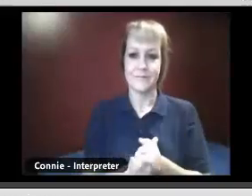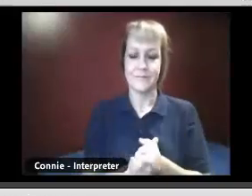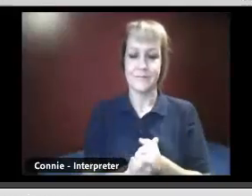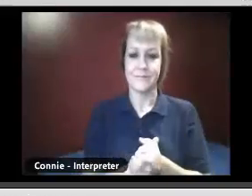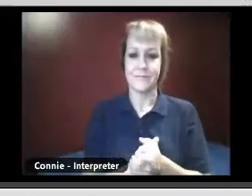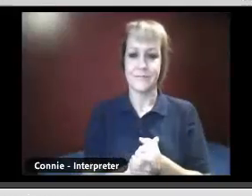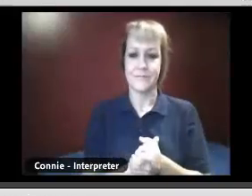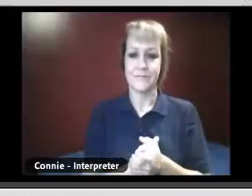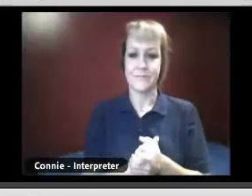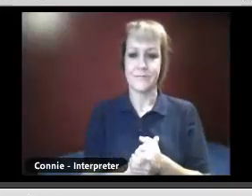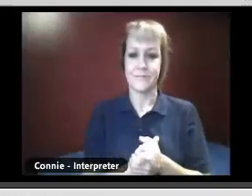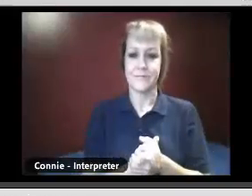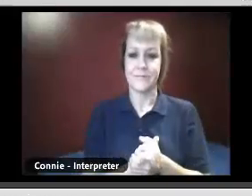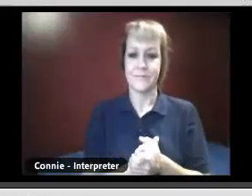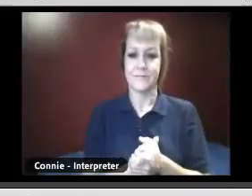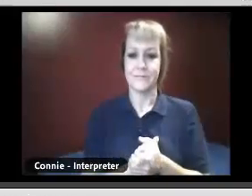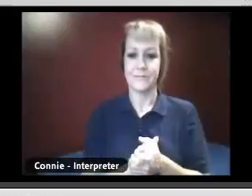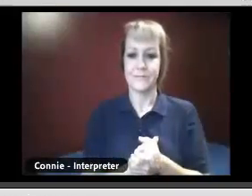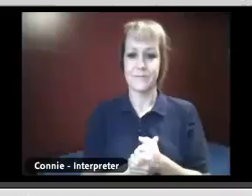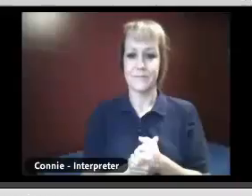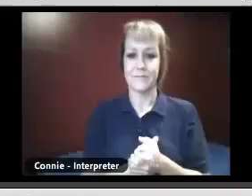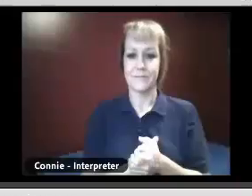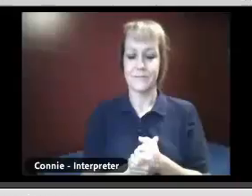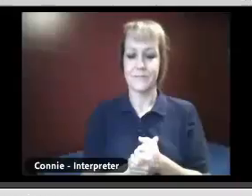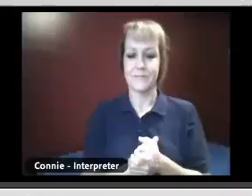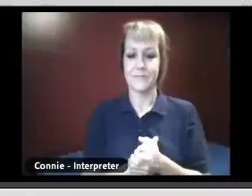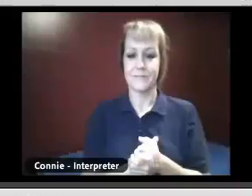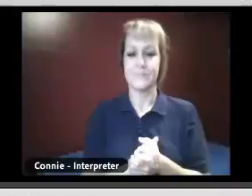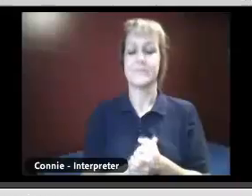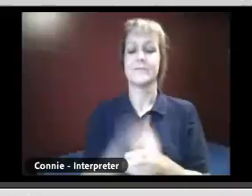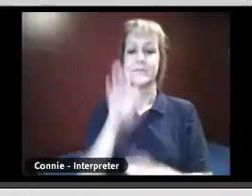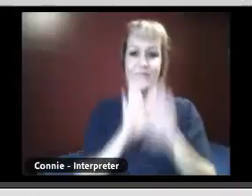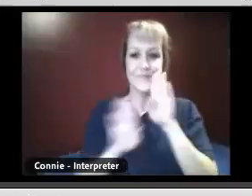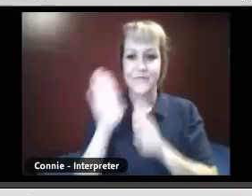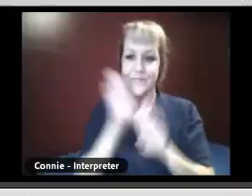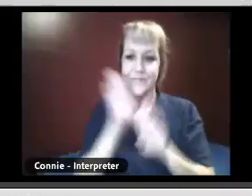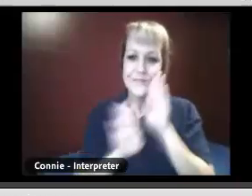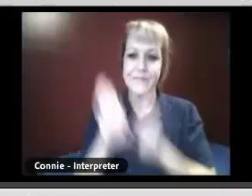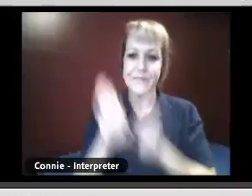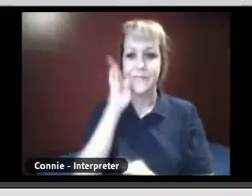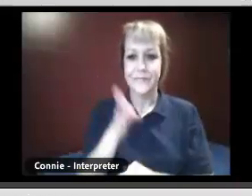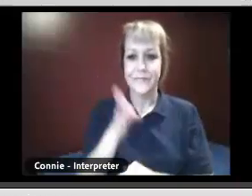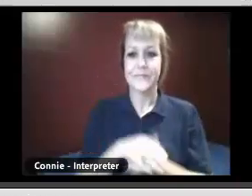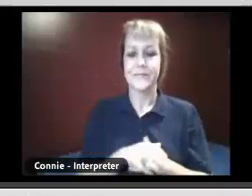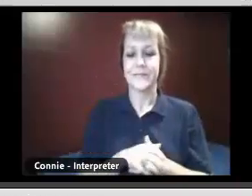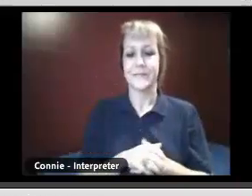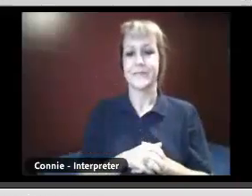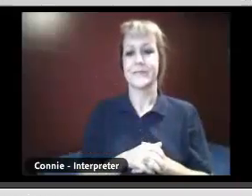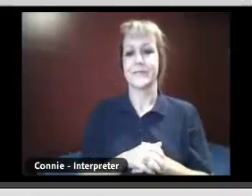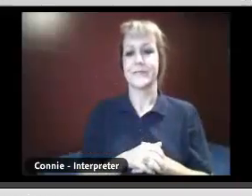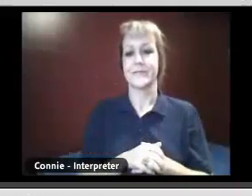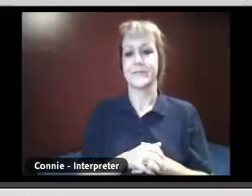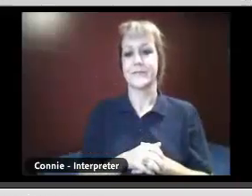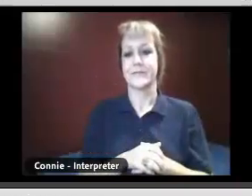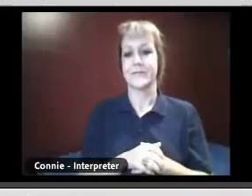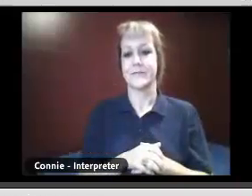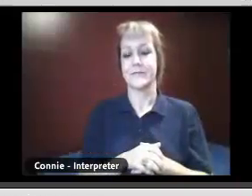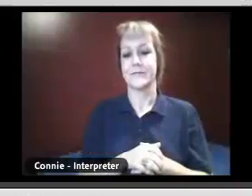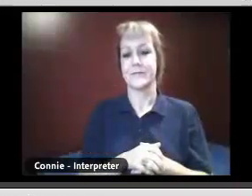Right? Let's see another one. There's going to be frustration, and see how very quickly we're